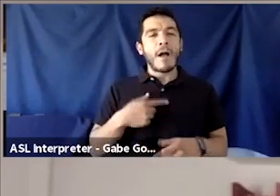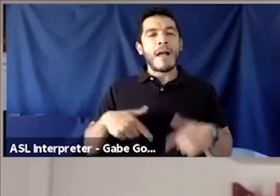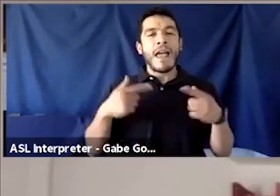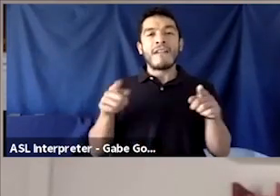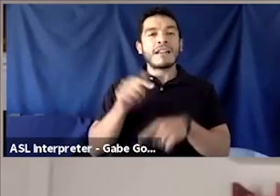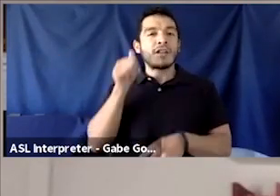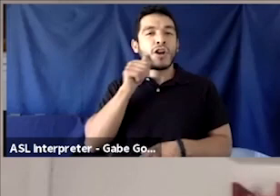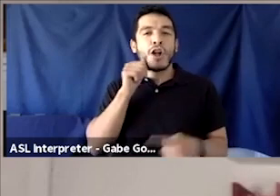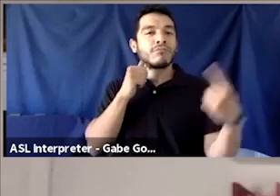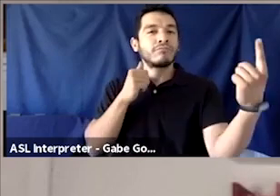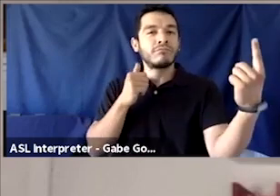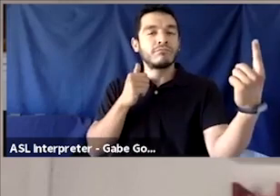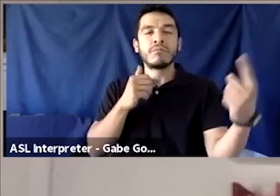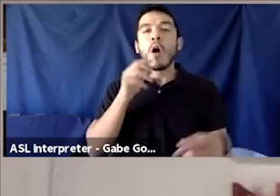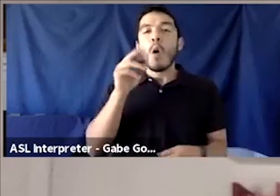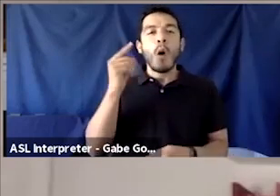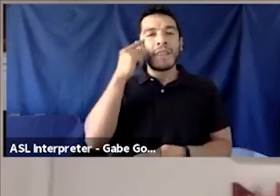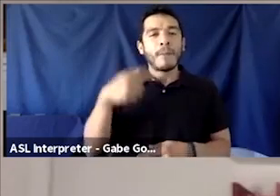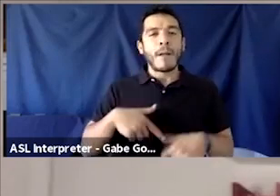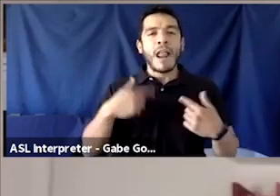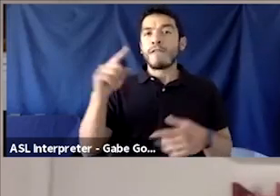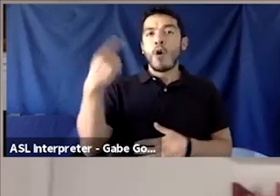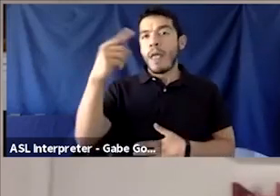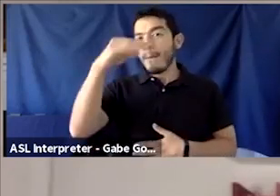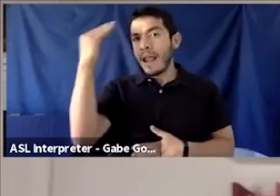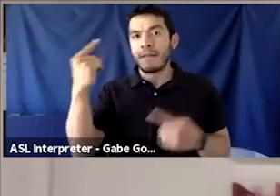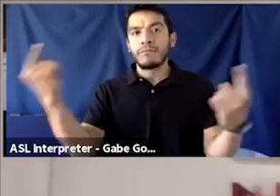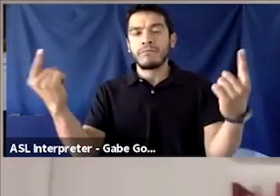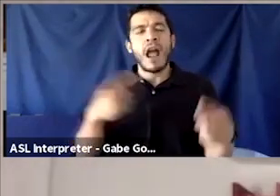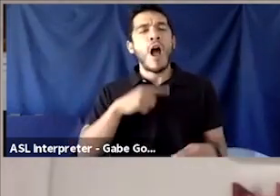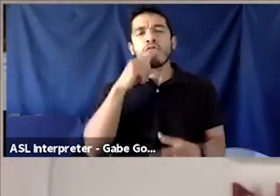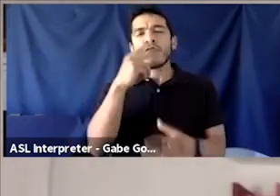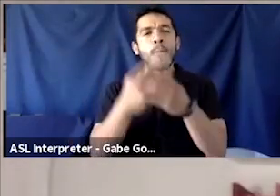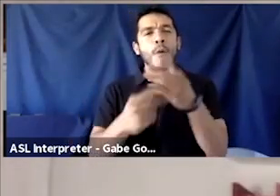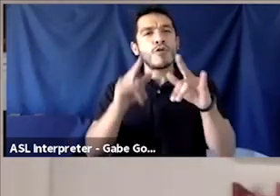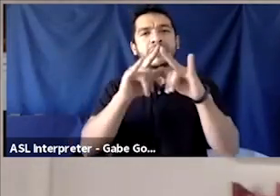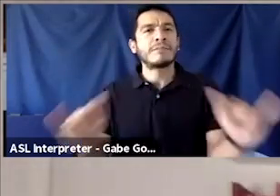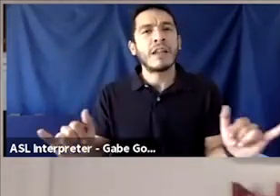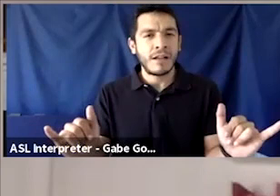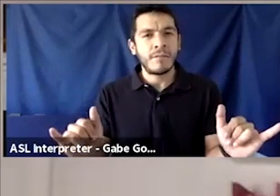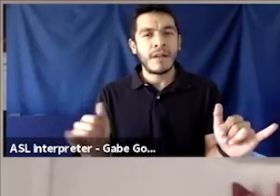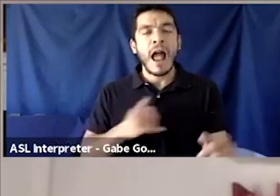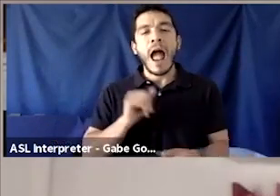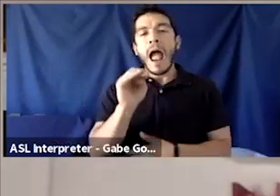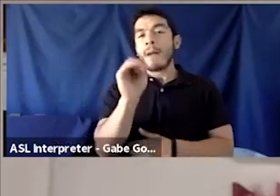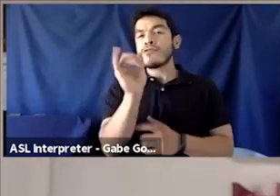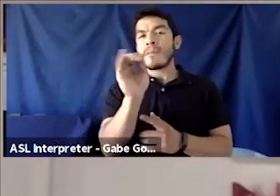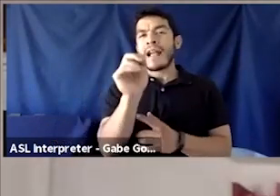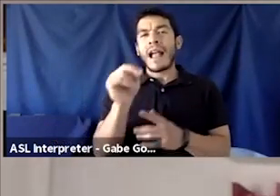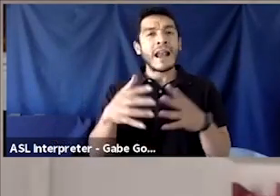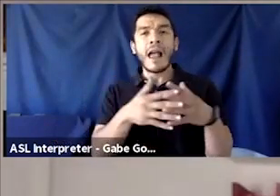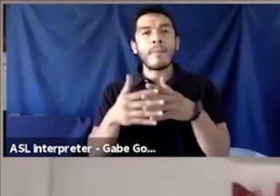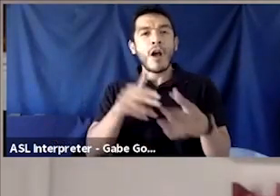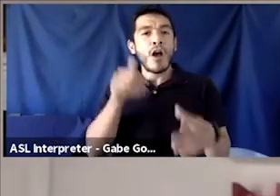way for me to solely think of my life as being Black. I exist as both of those things. I exist as a Jamaican American girl. We had a Jamaican